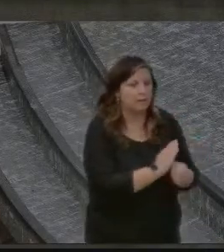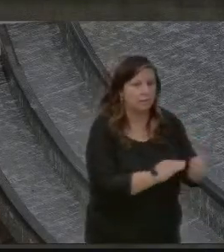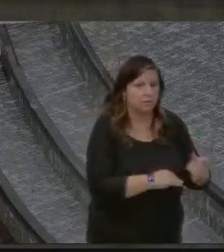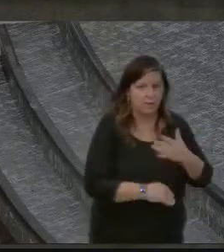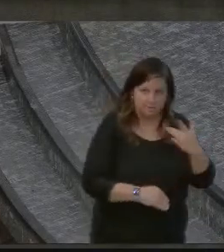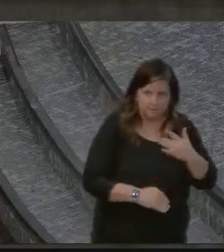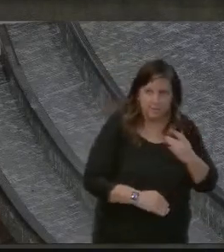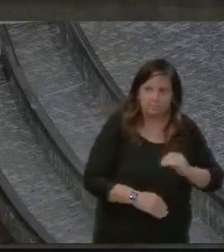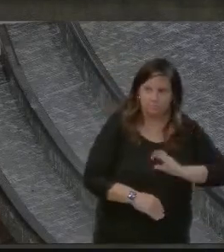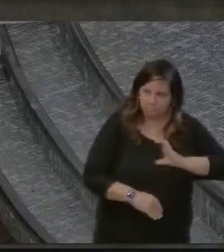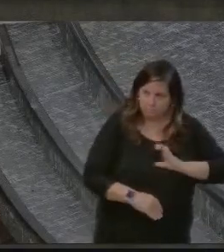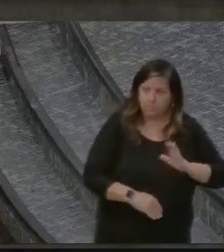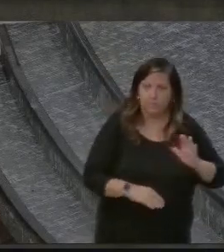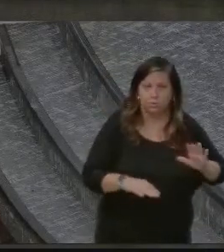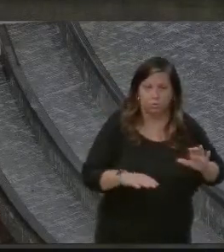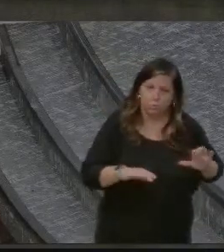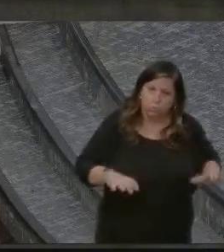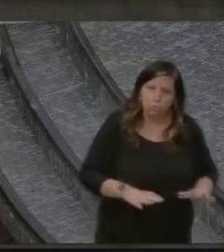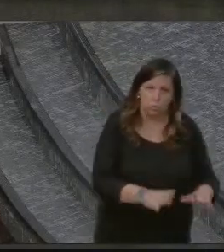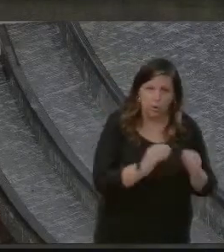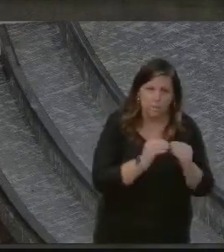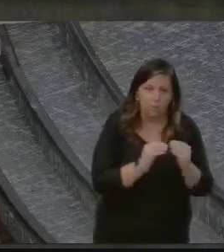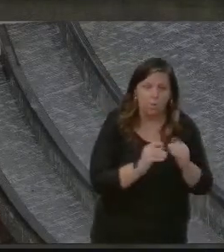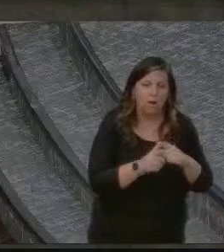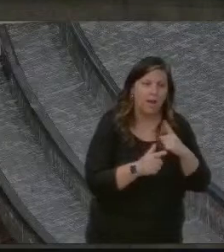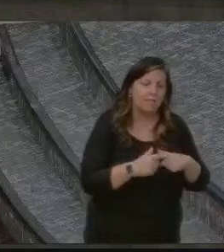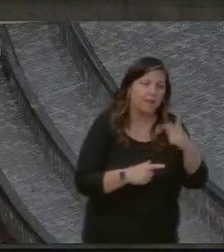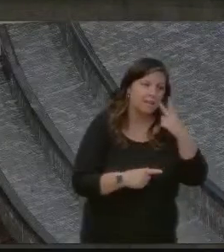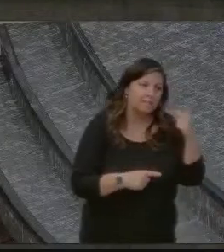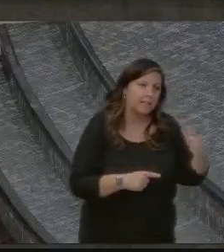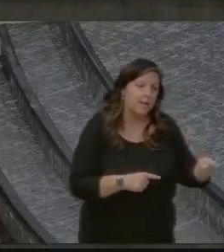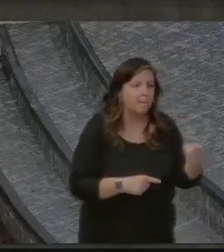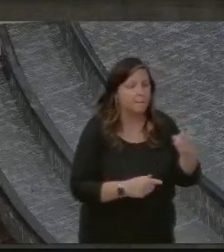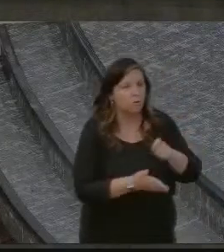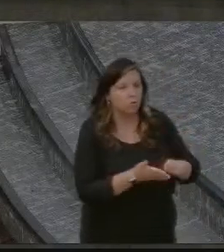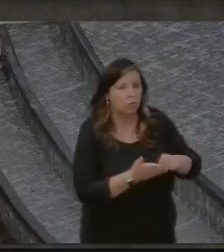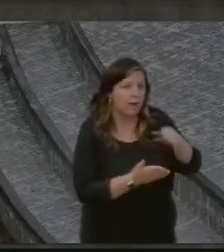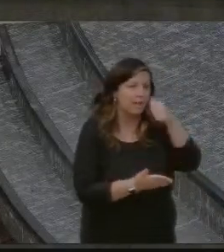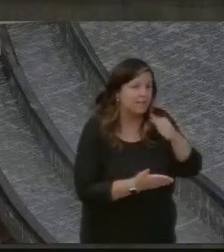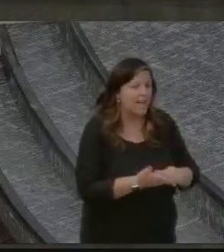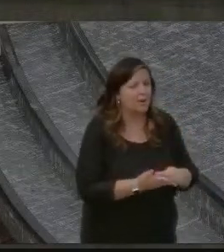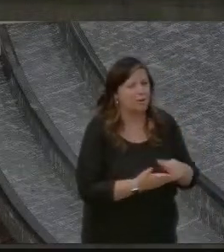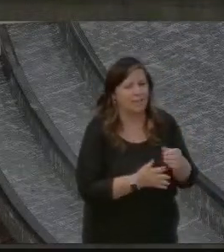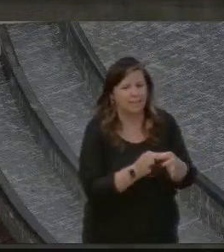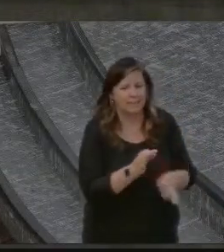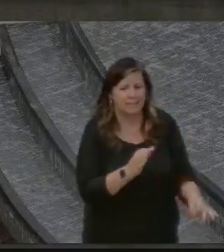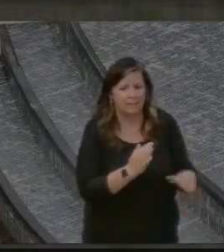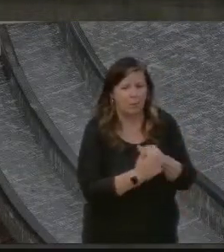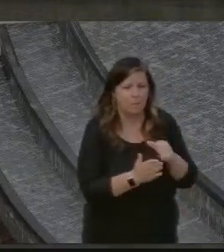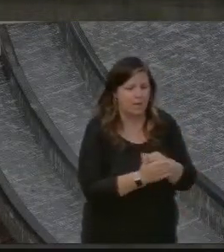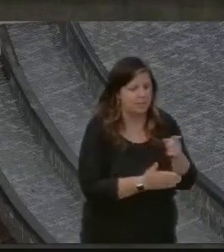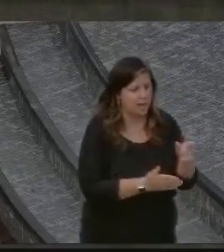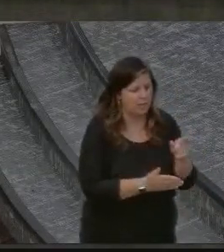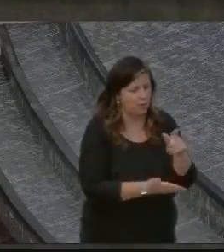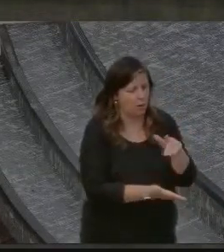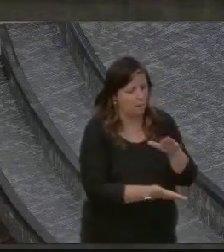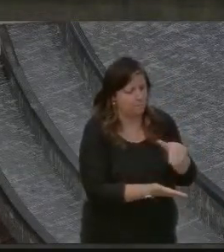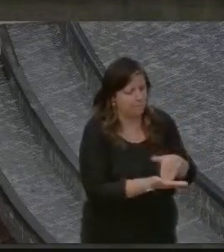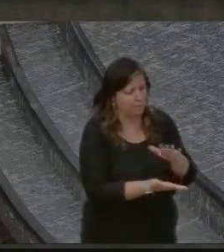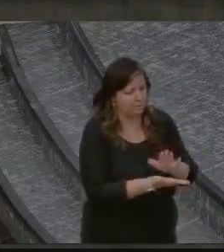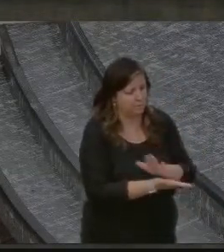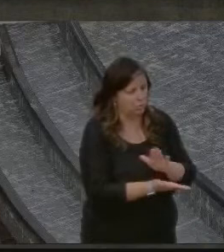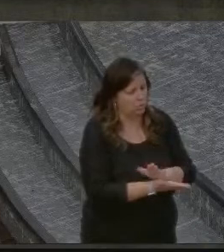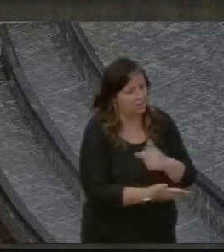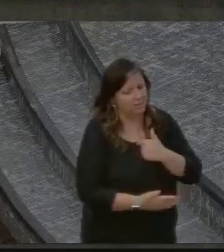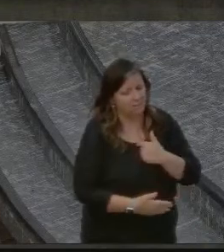then I see them write a letter, a simple page, as a middle schooler that breaks my heart because it's